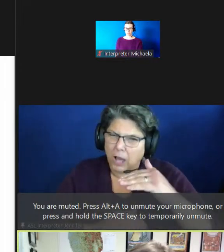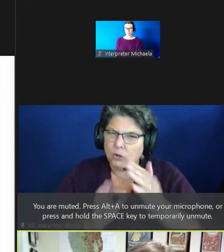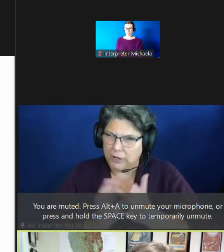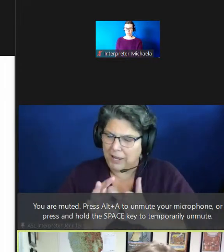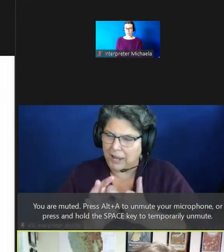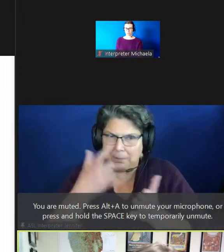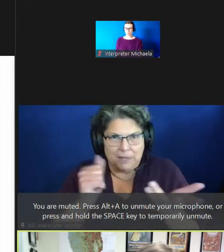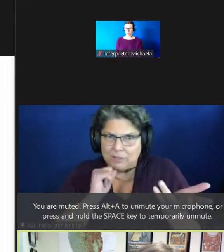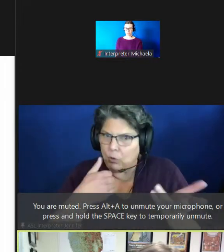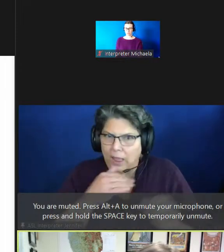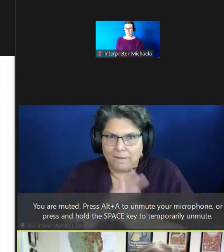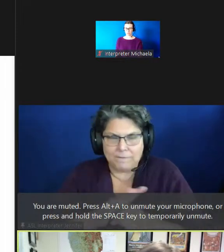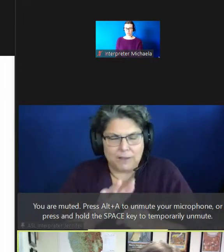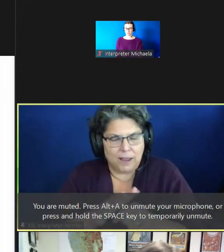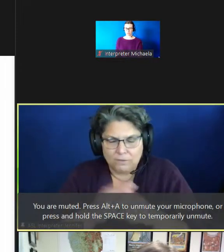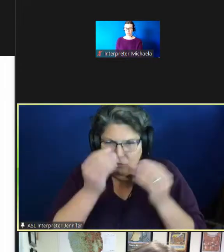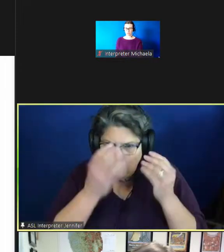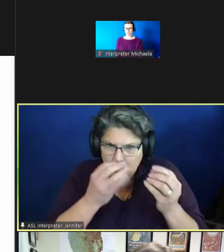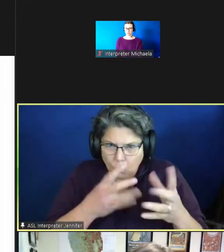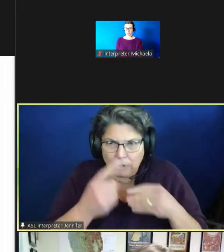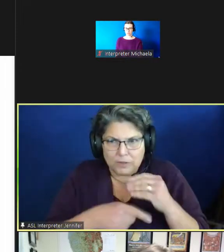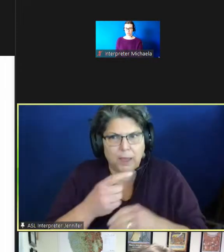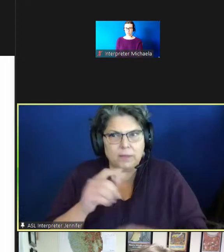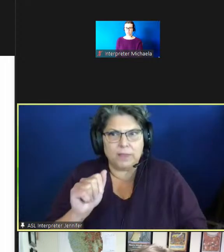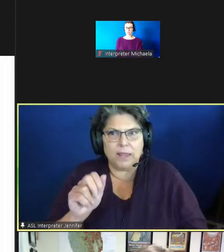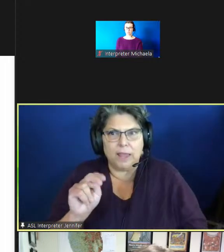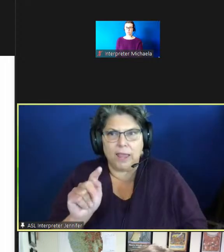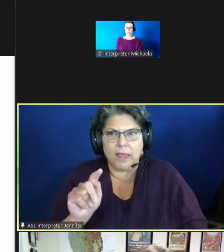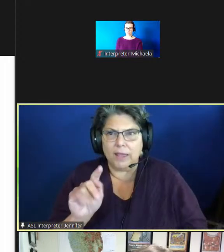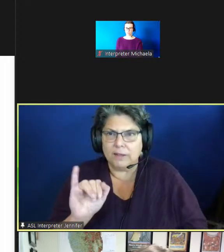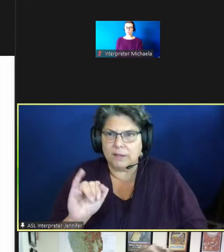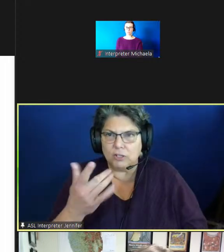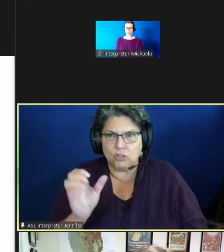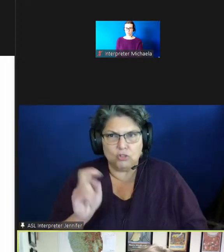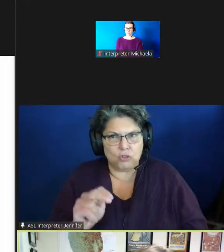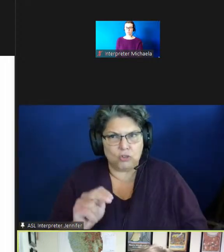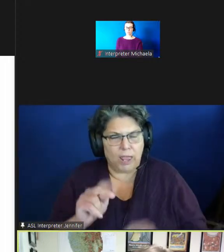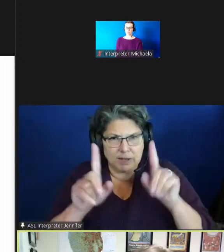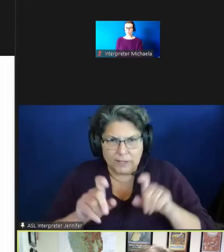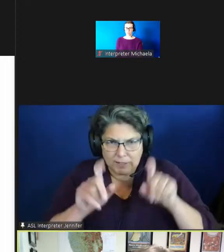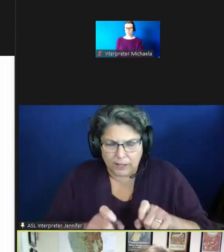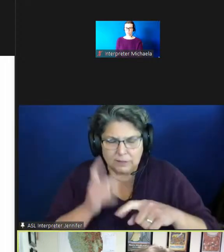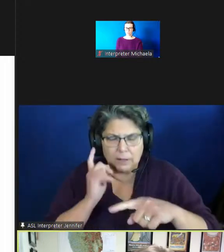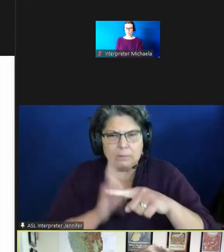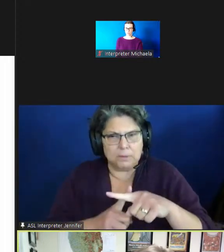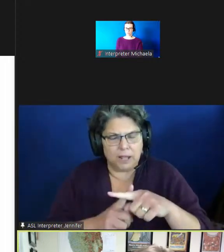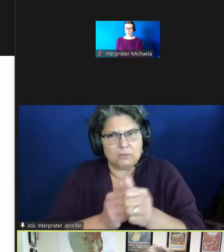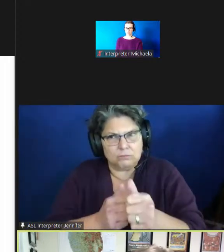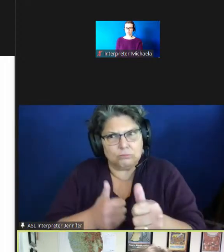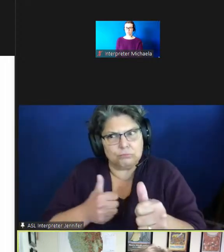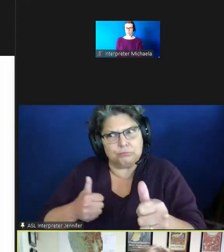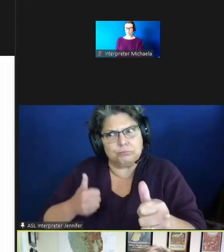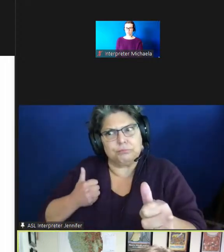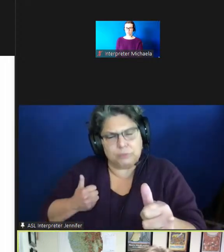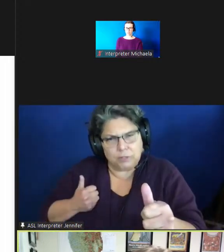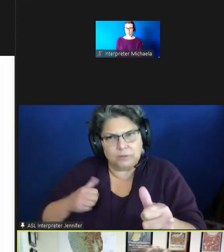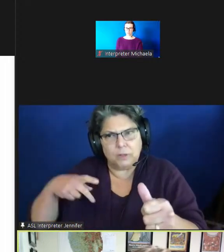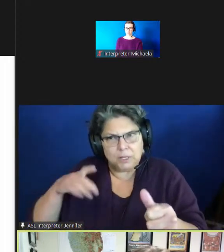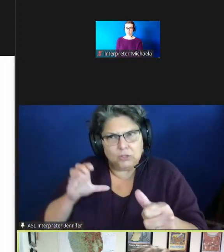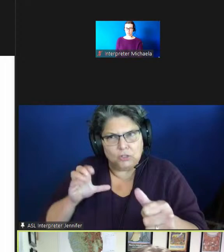less reported antigen tests and also a backlog of processing PCRs due to the